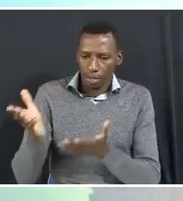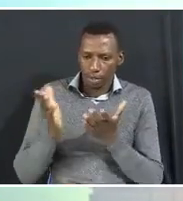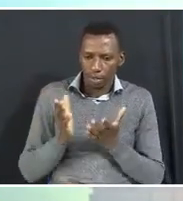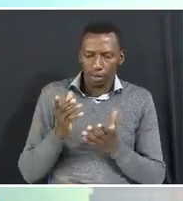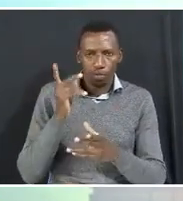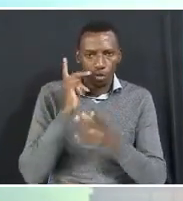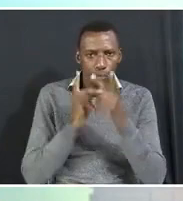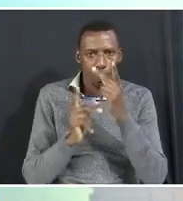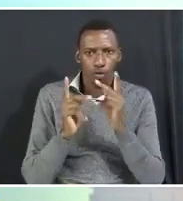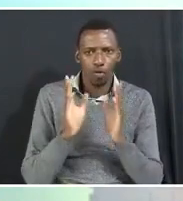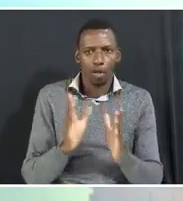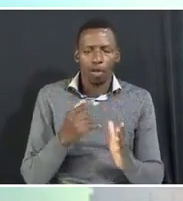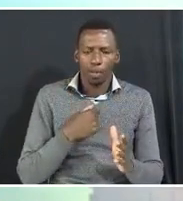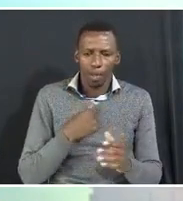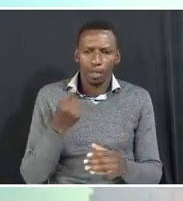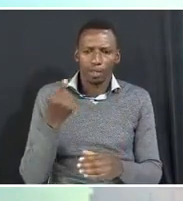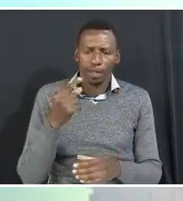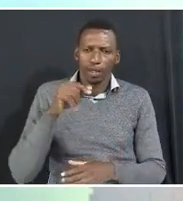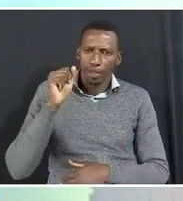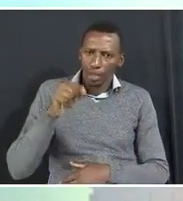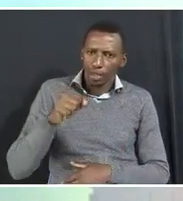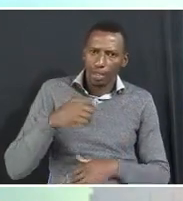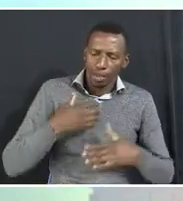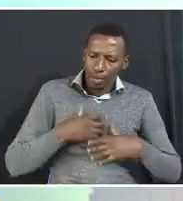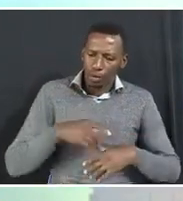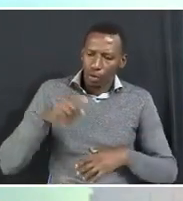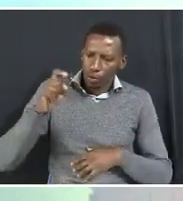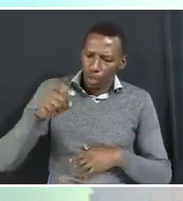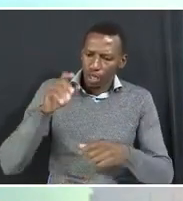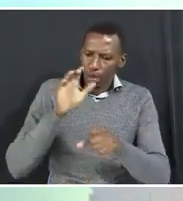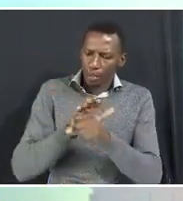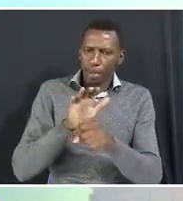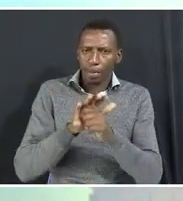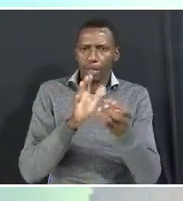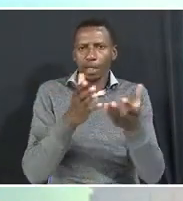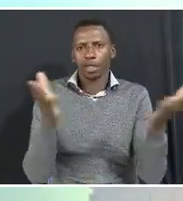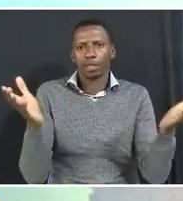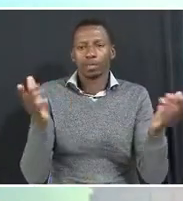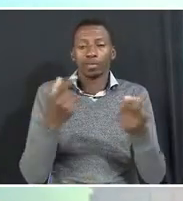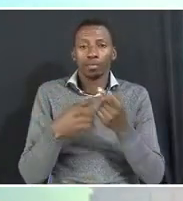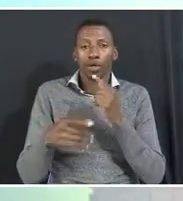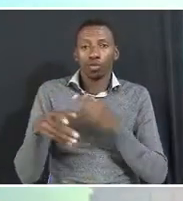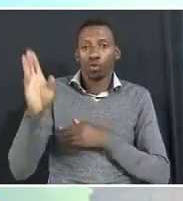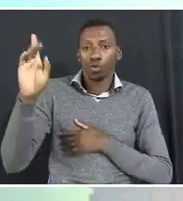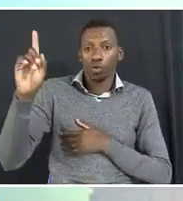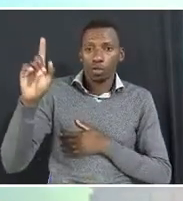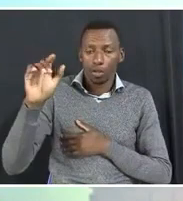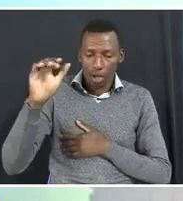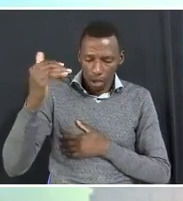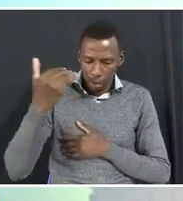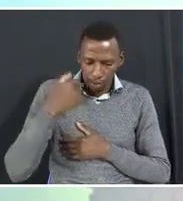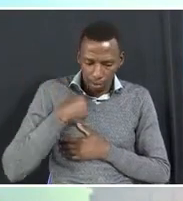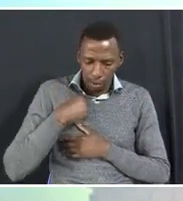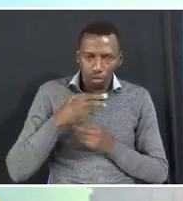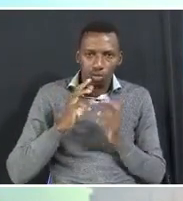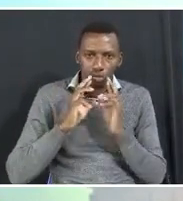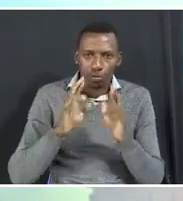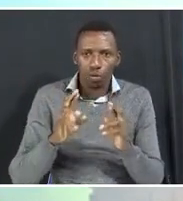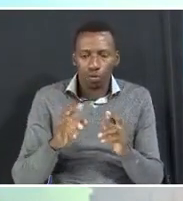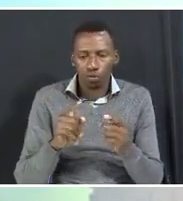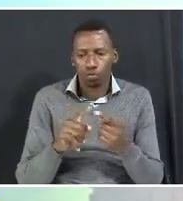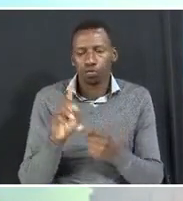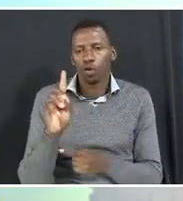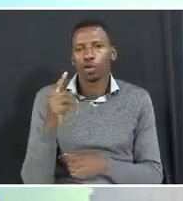I've come to understand, yes, there are many people in need, but God calls me to respond only to one. And taking